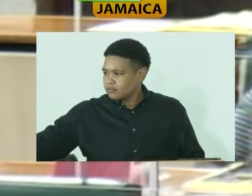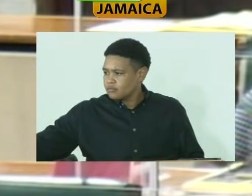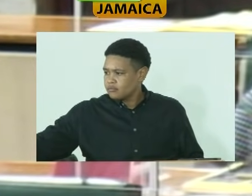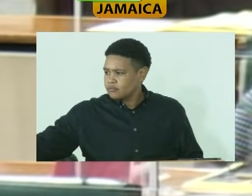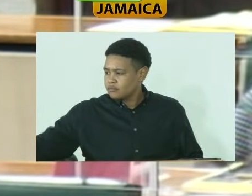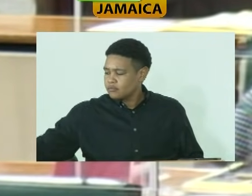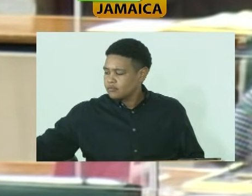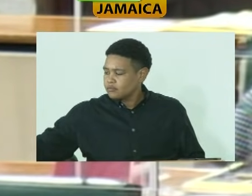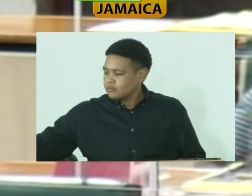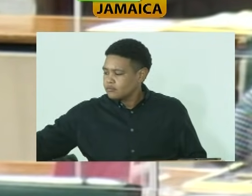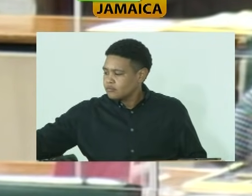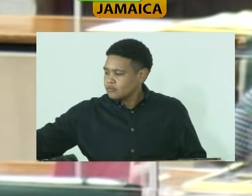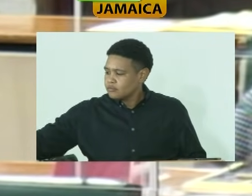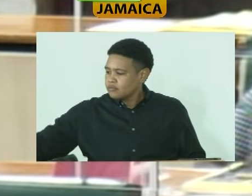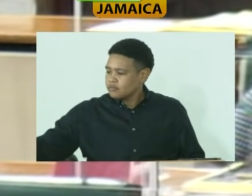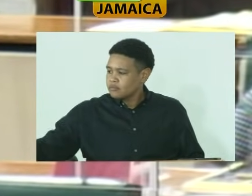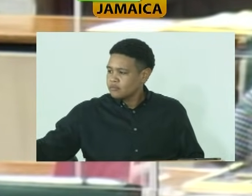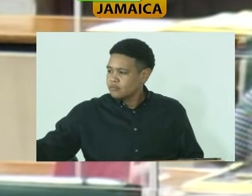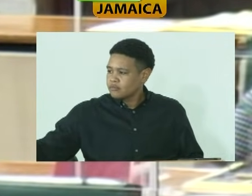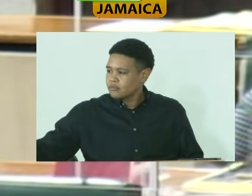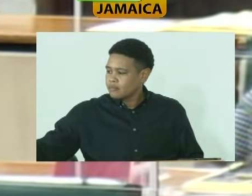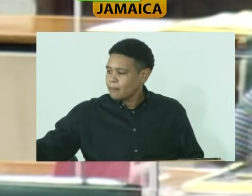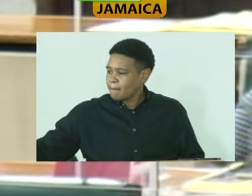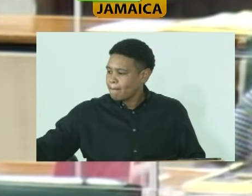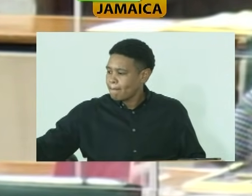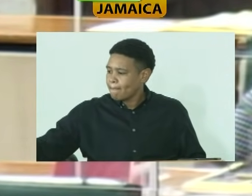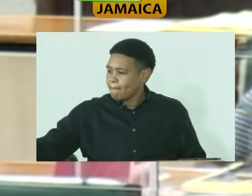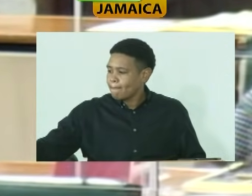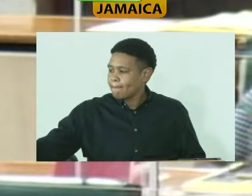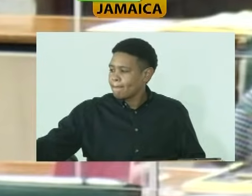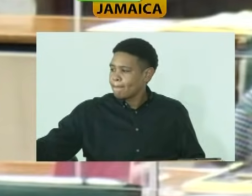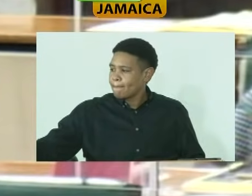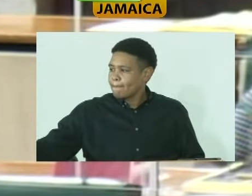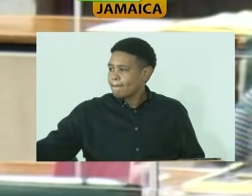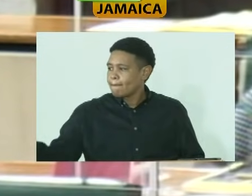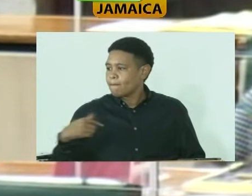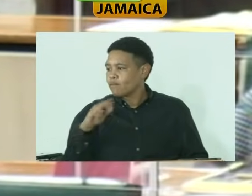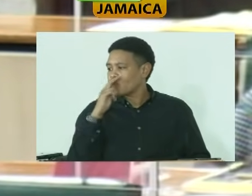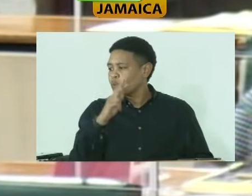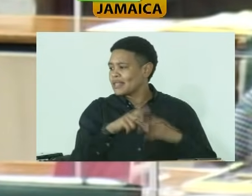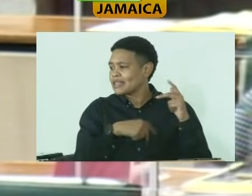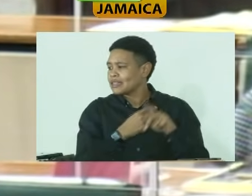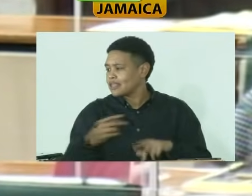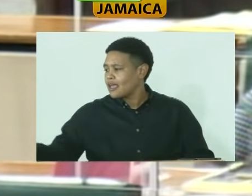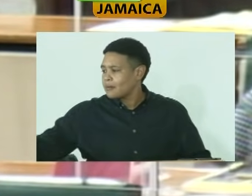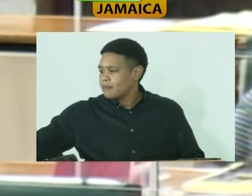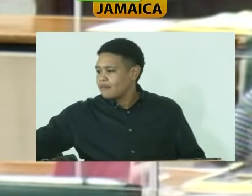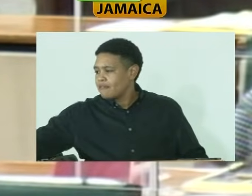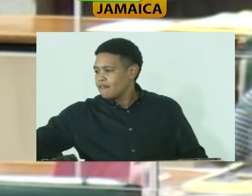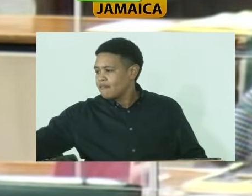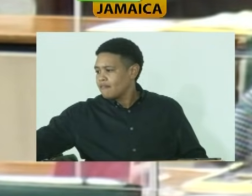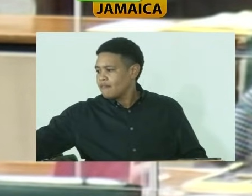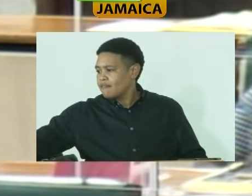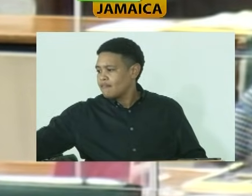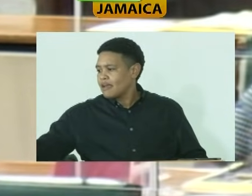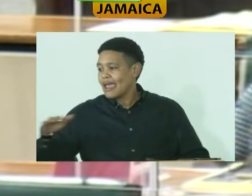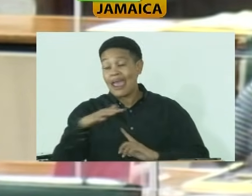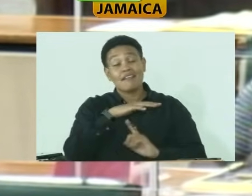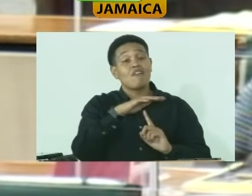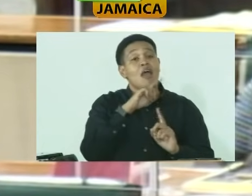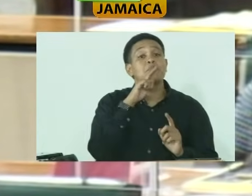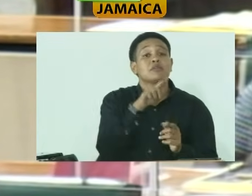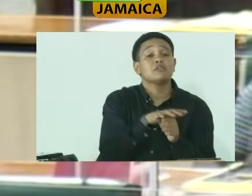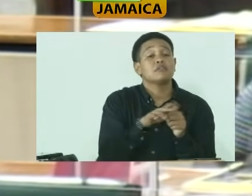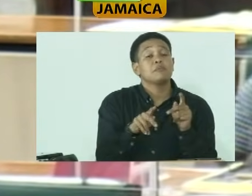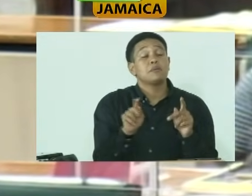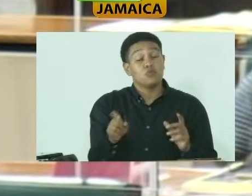that our constituents deserve, a modern society. That is the basic standard of decency that we cannot